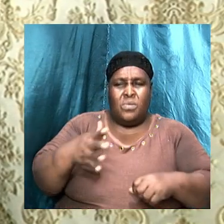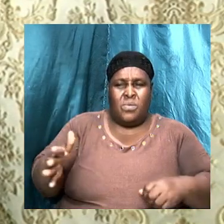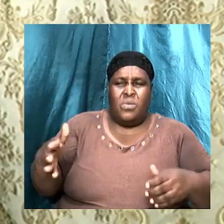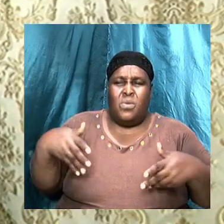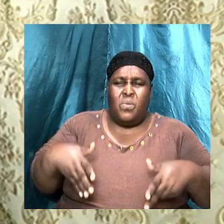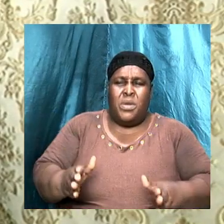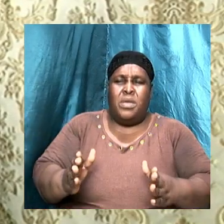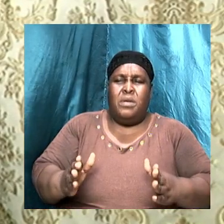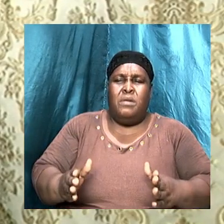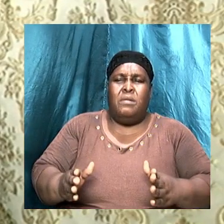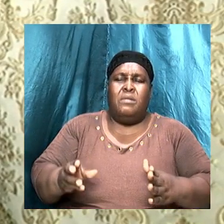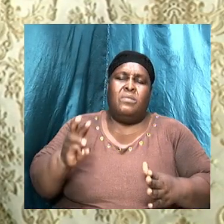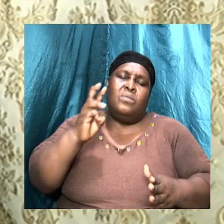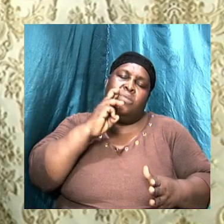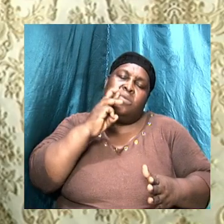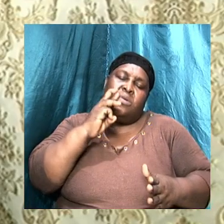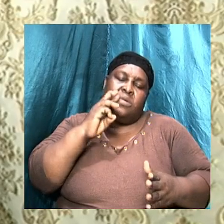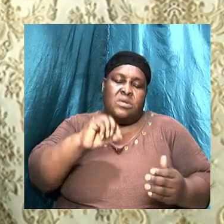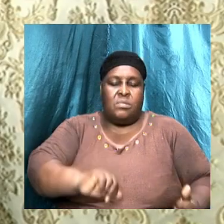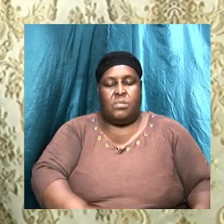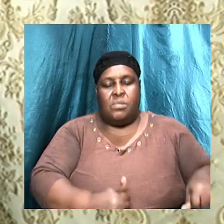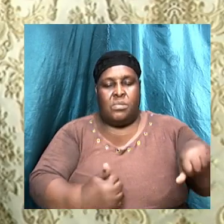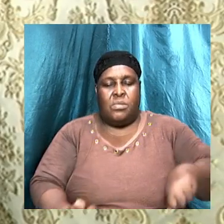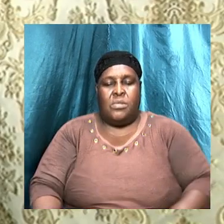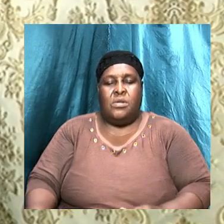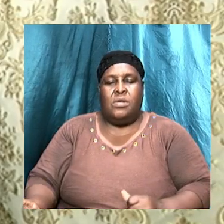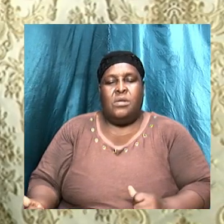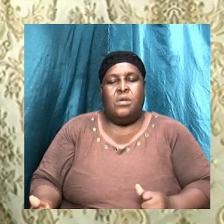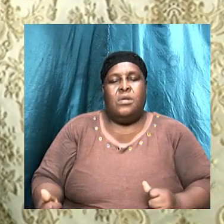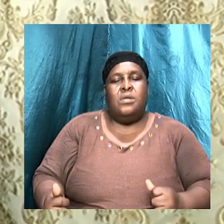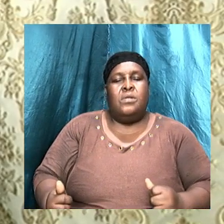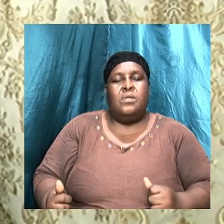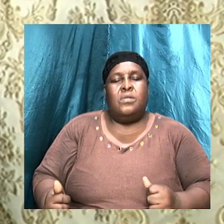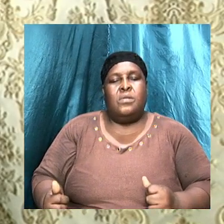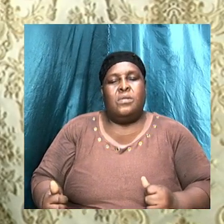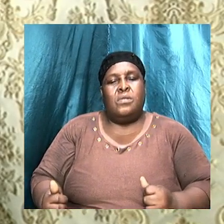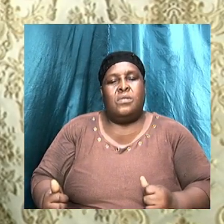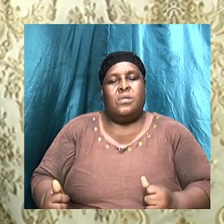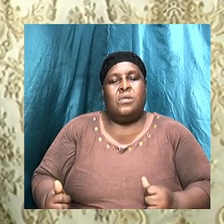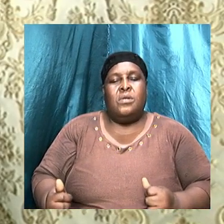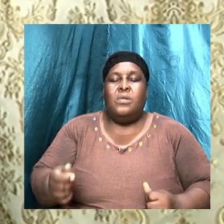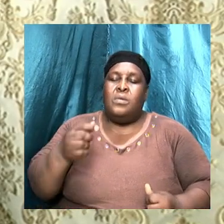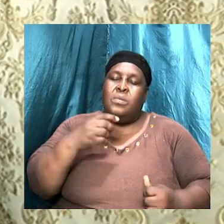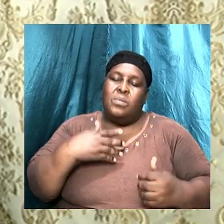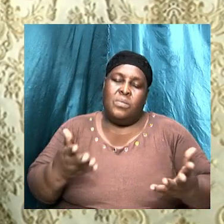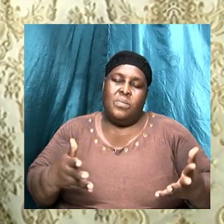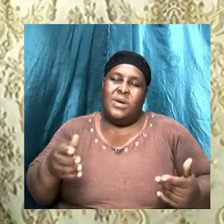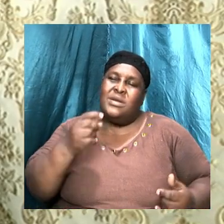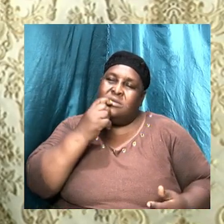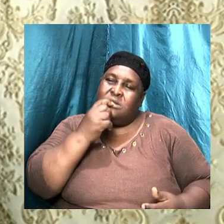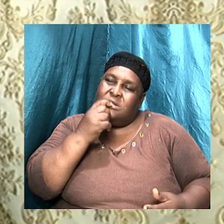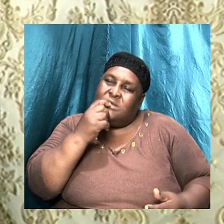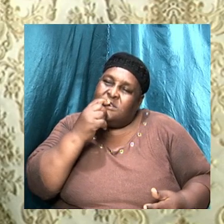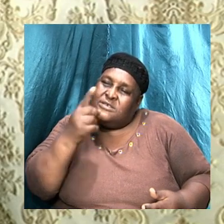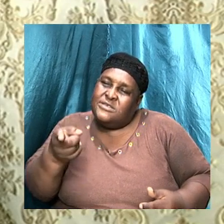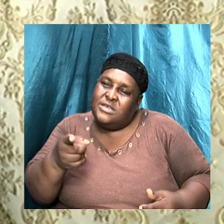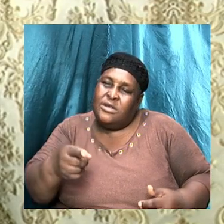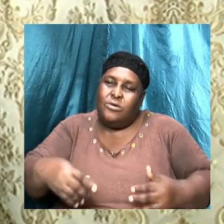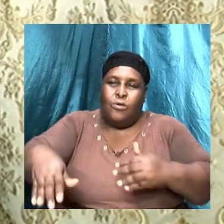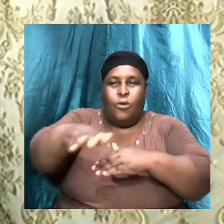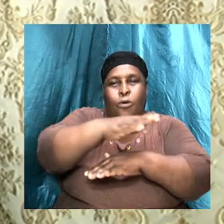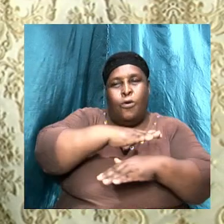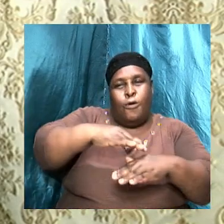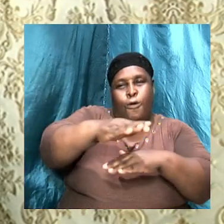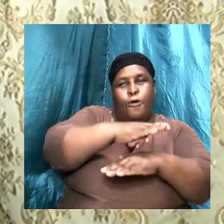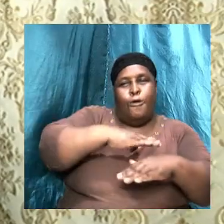the formula is what is said over the person